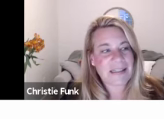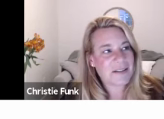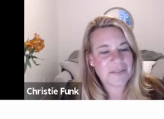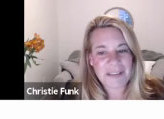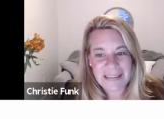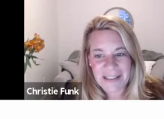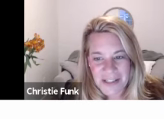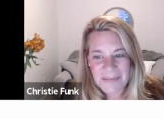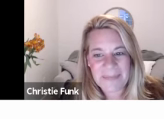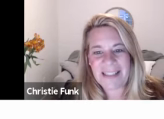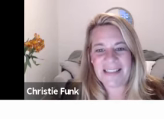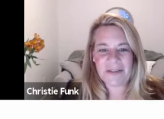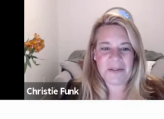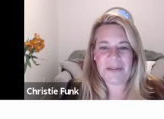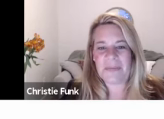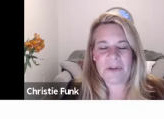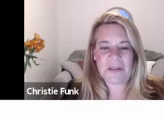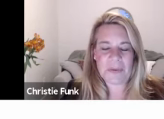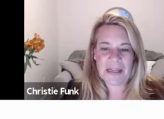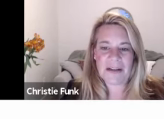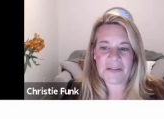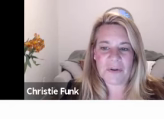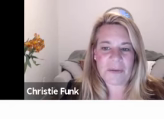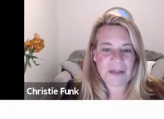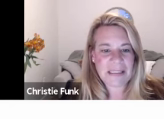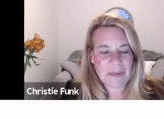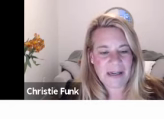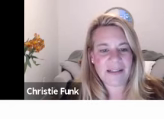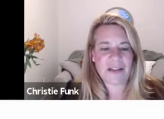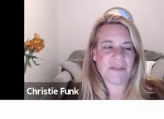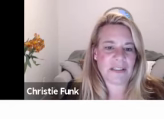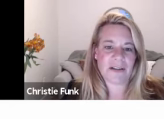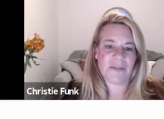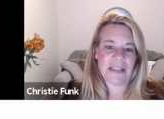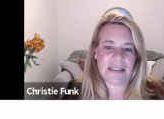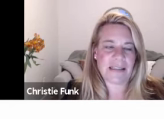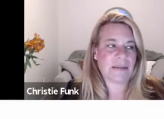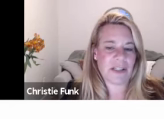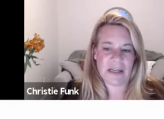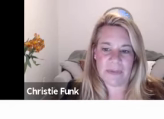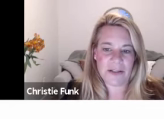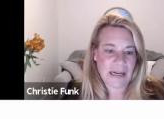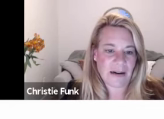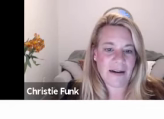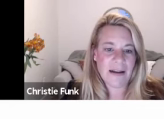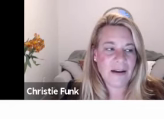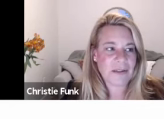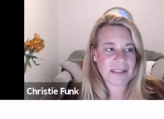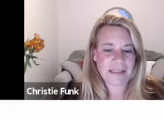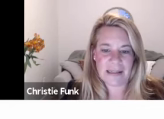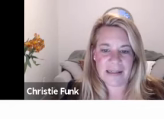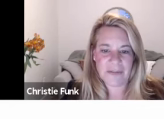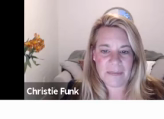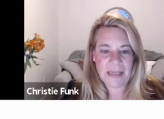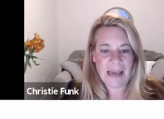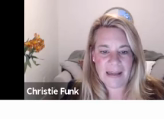in executive leadership, due to his more than 20 years of corporate experience, Jeff is a certified Six Sigma champion trainer, holds